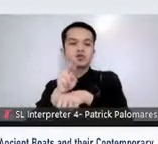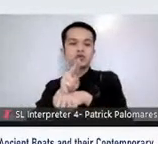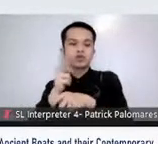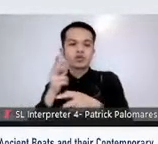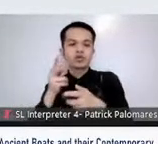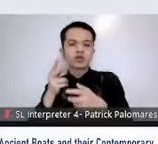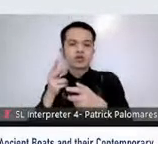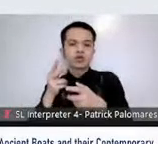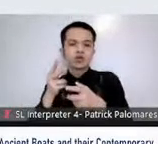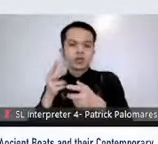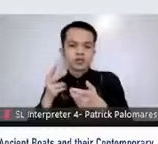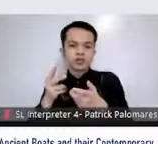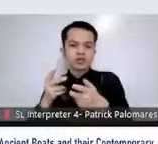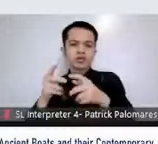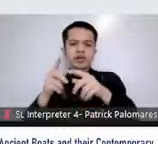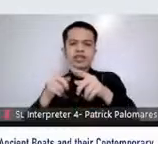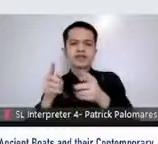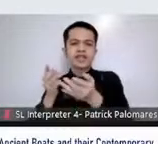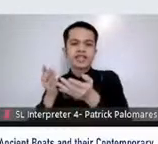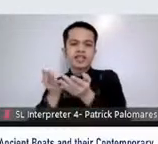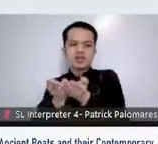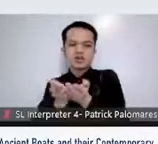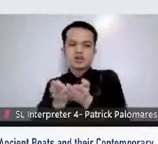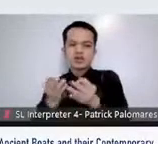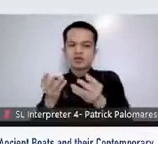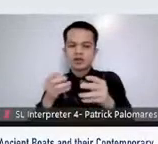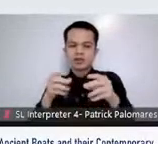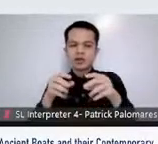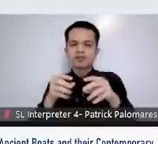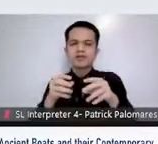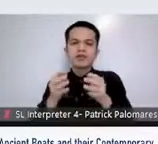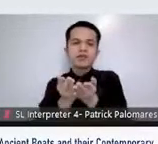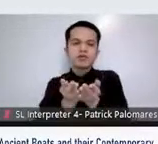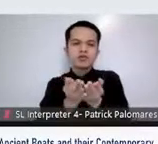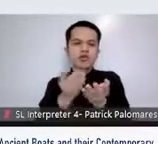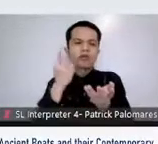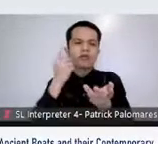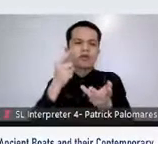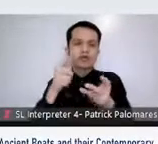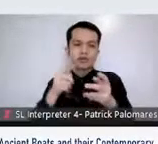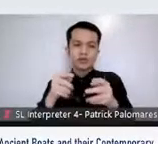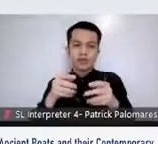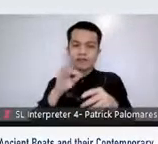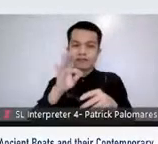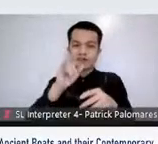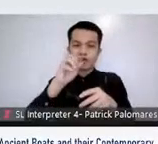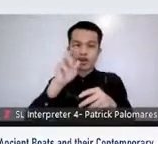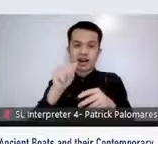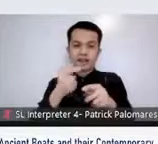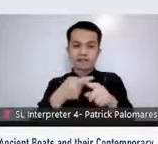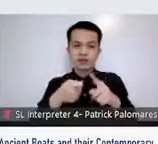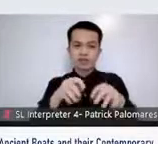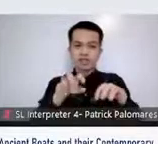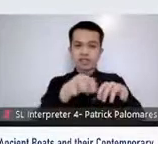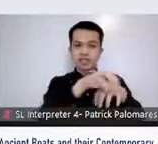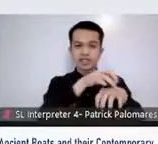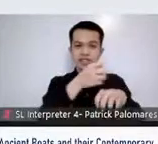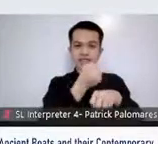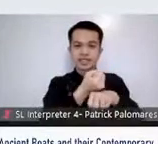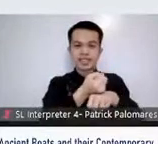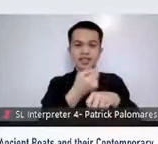and double outriggers for fishing. The flora and fauna on the coral barrier of griffin rocks are very typical in terms of their